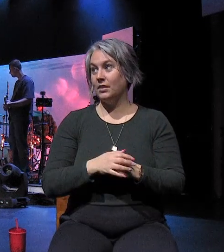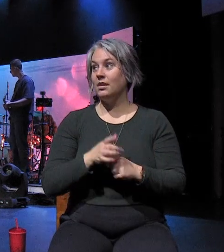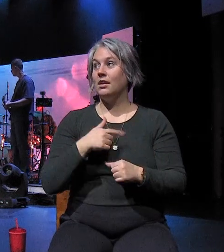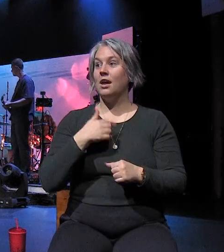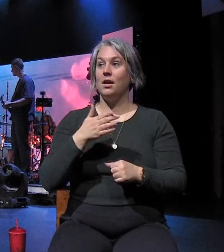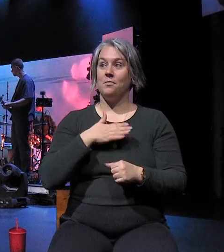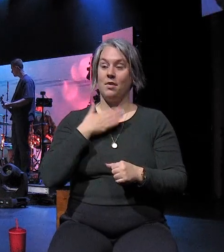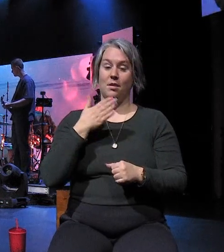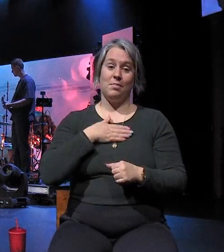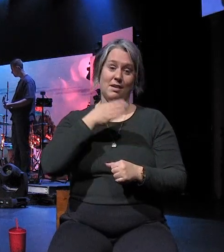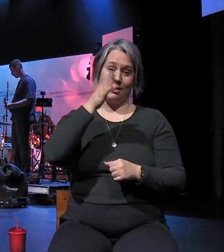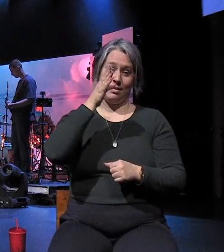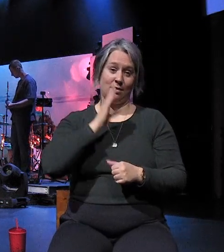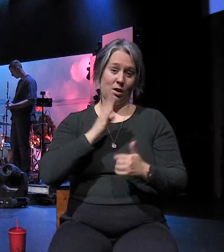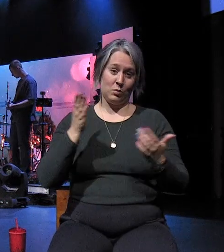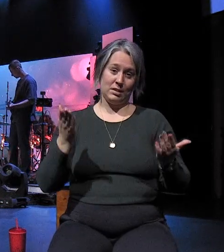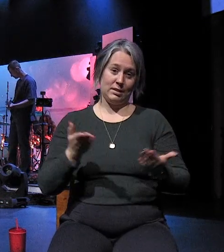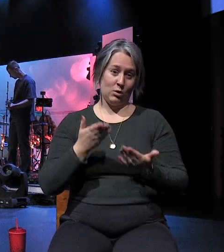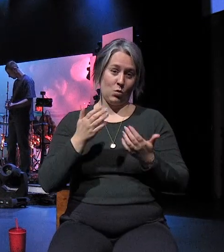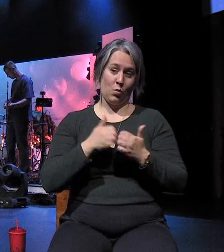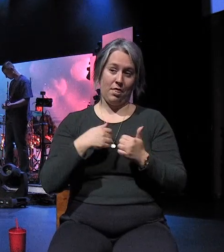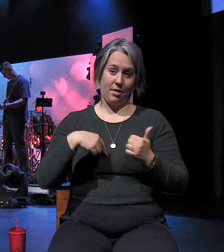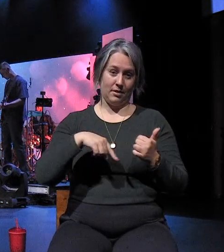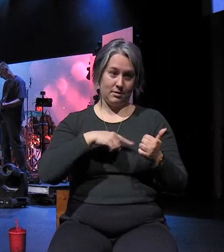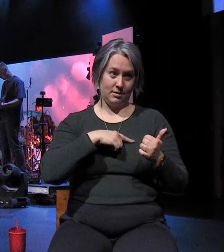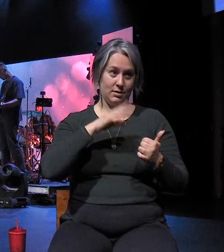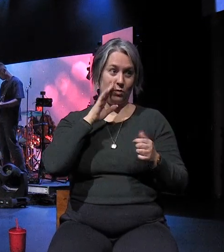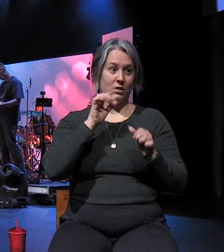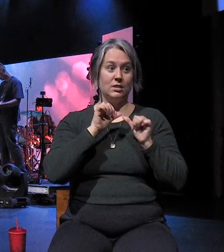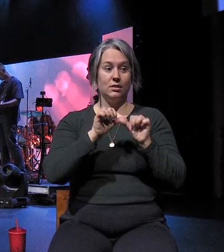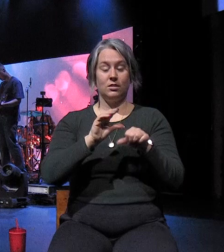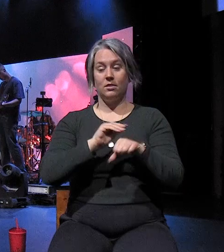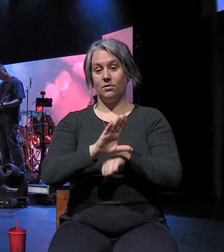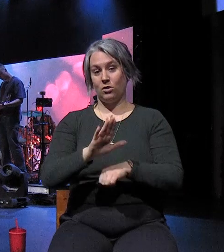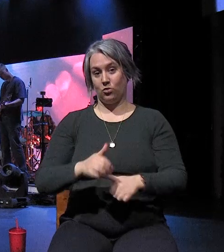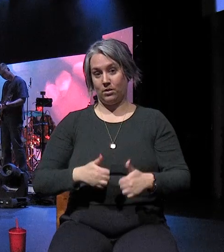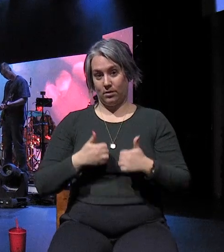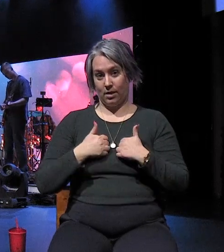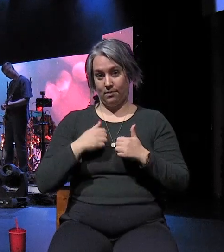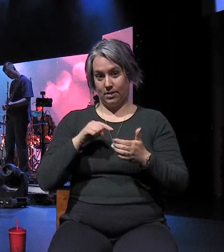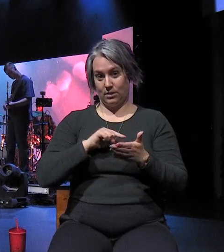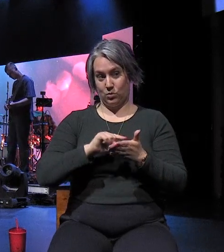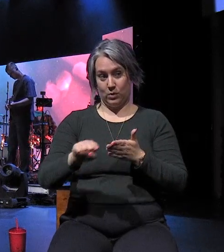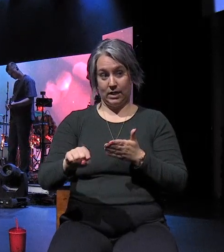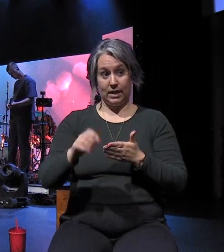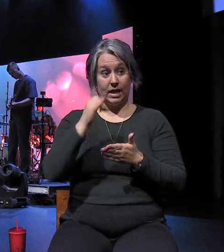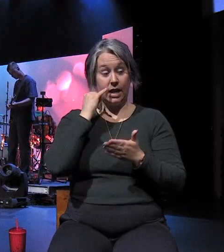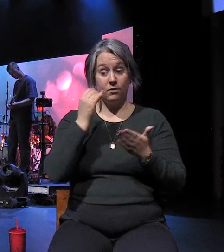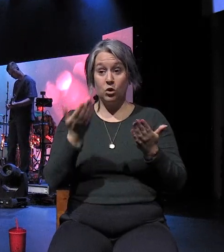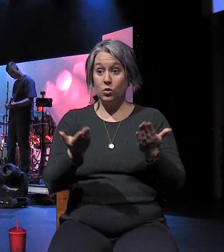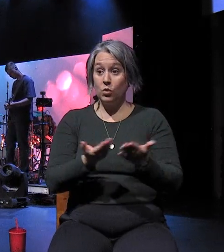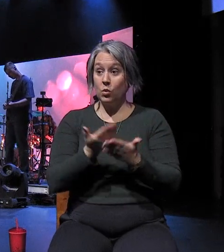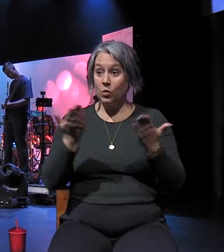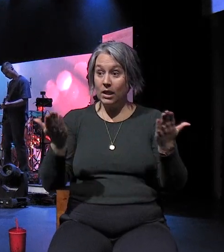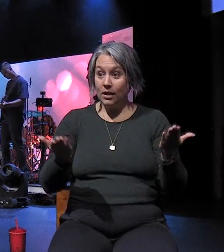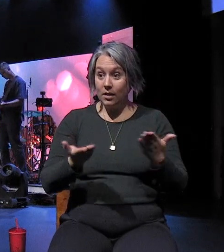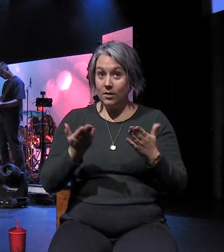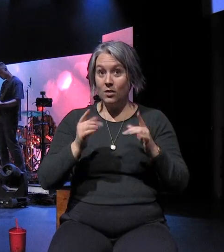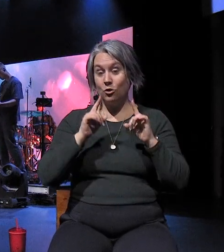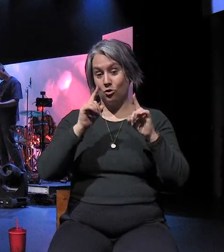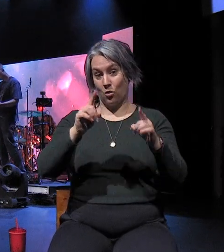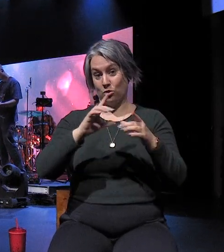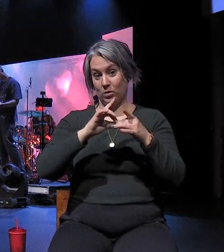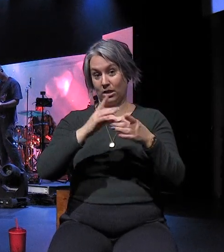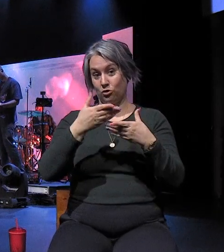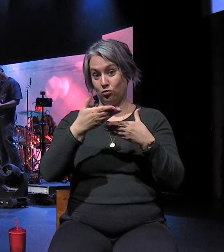that God showed up here among us, and he's going to continue to work in our lives this week. If you're new to Worship Center, stop by our connections room